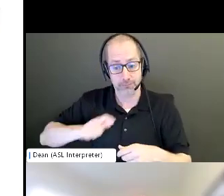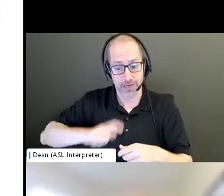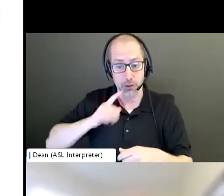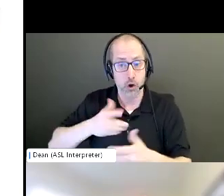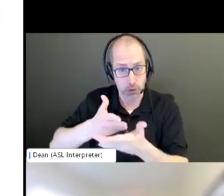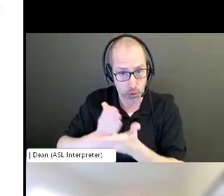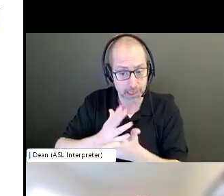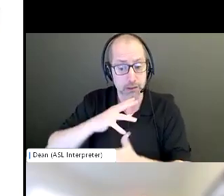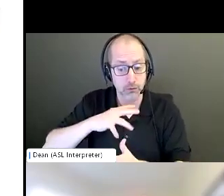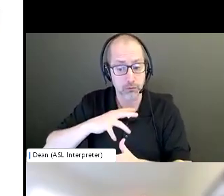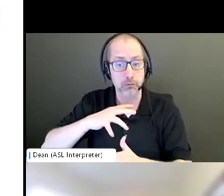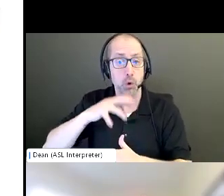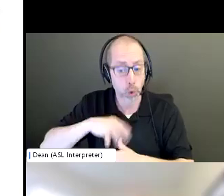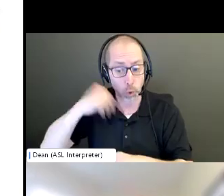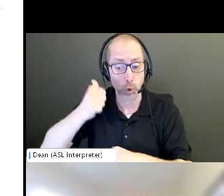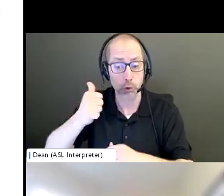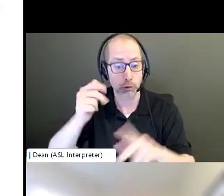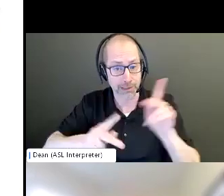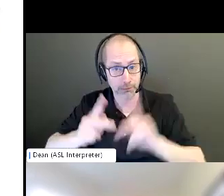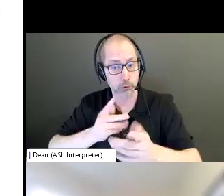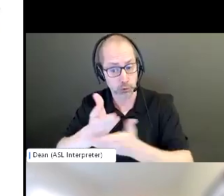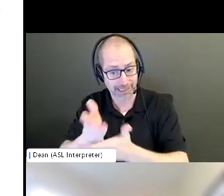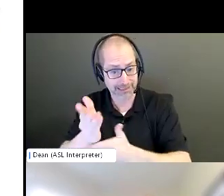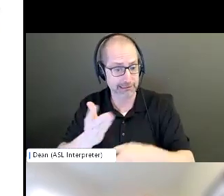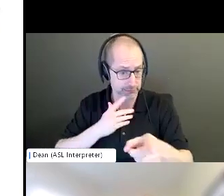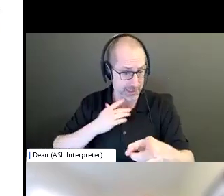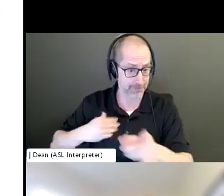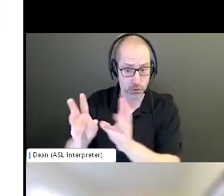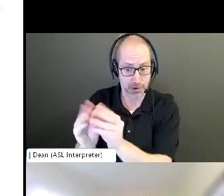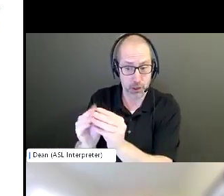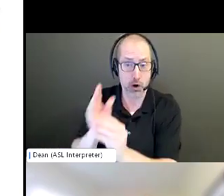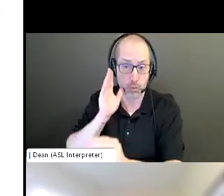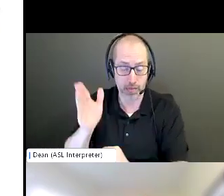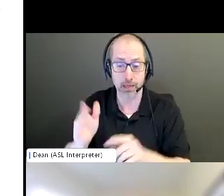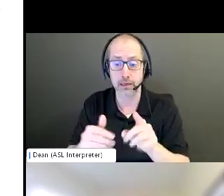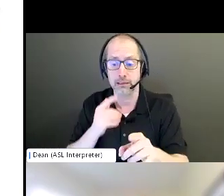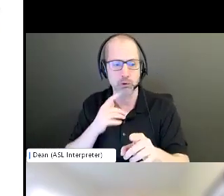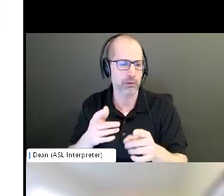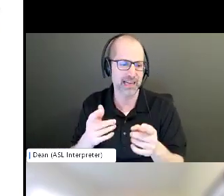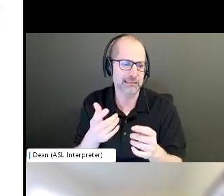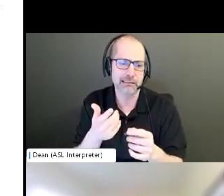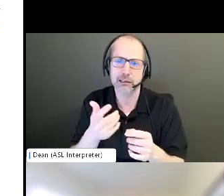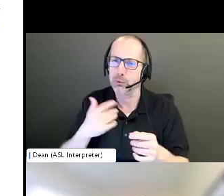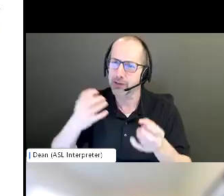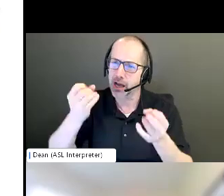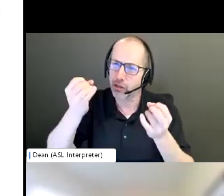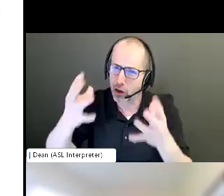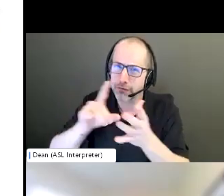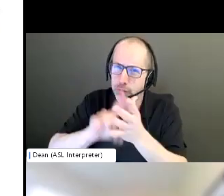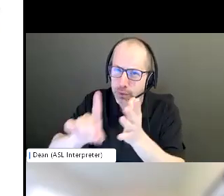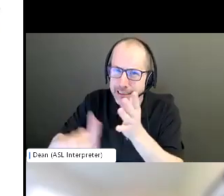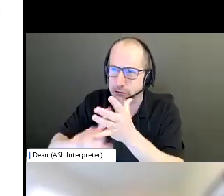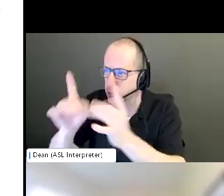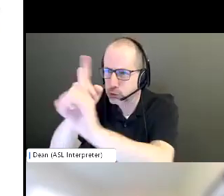far. So these are just a snapshot. We are involved in research initiatives on many fronts, both provincially